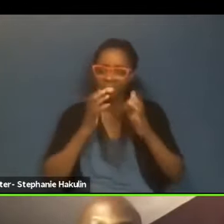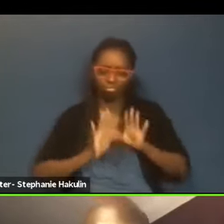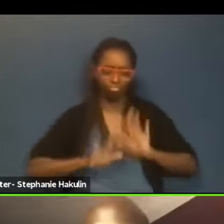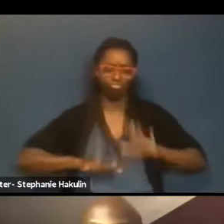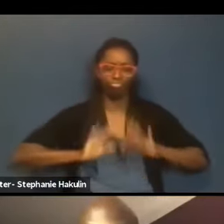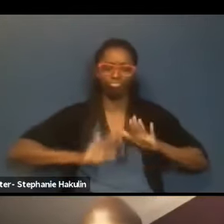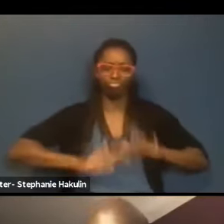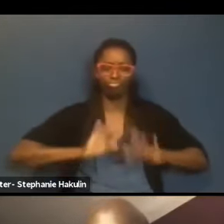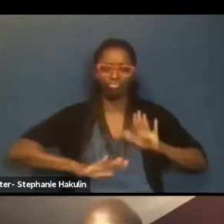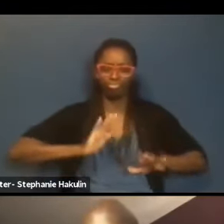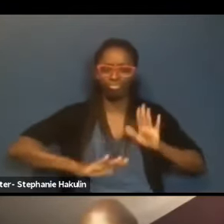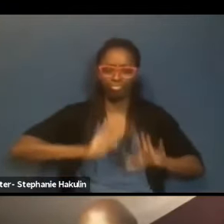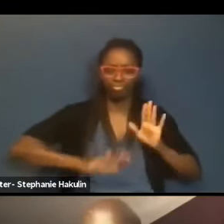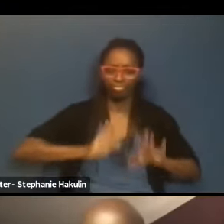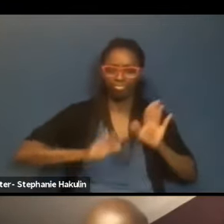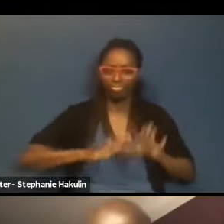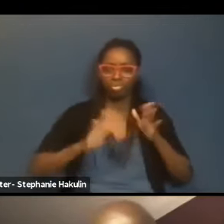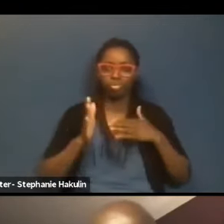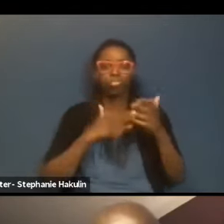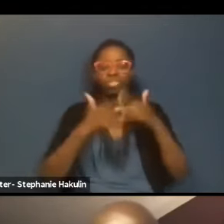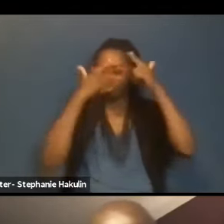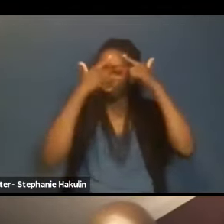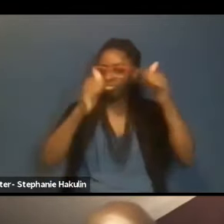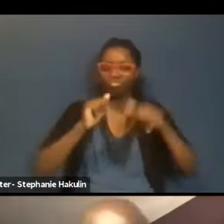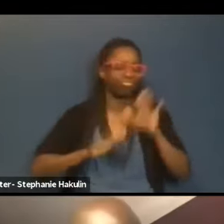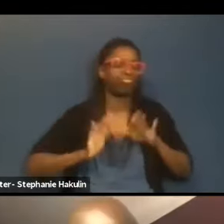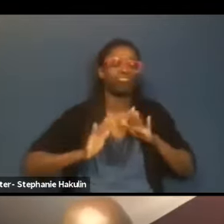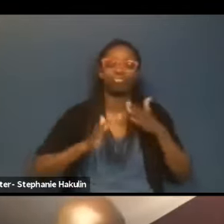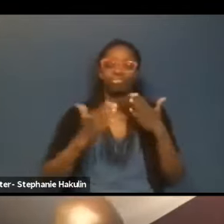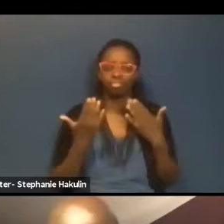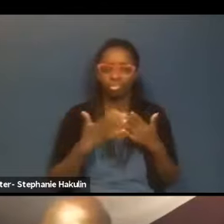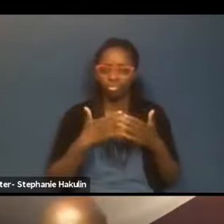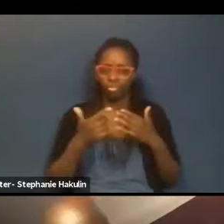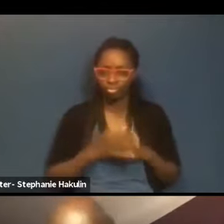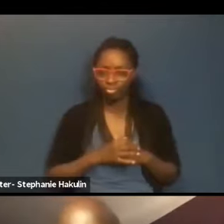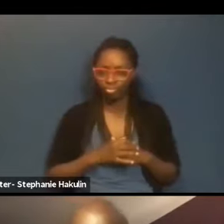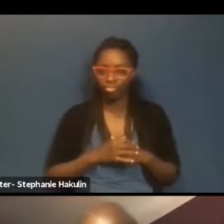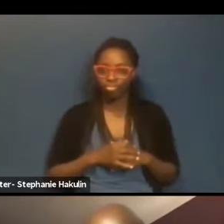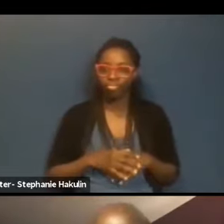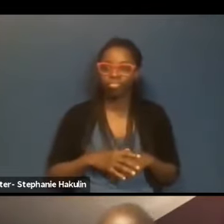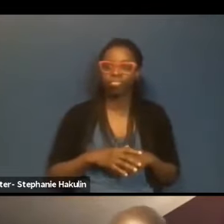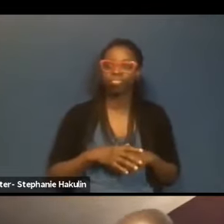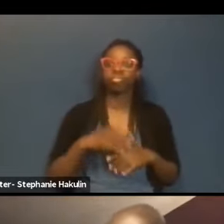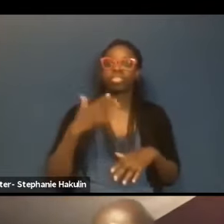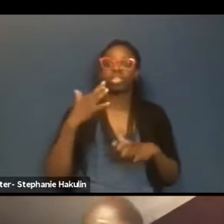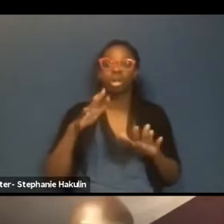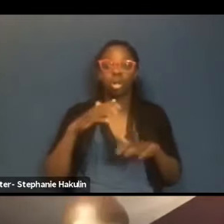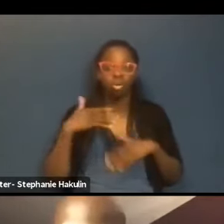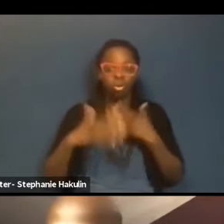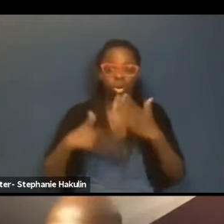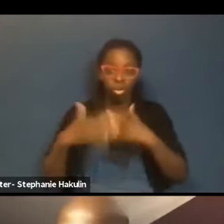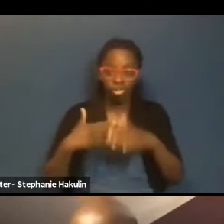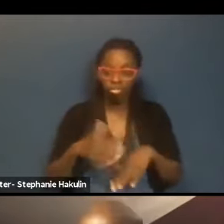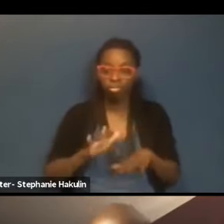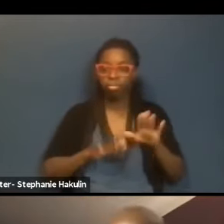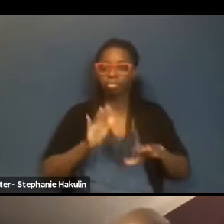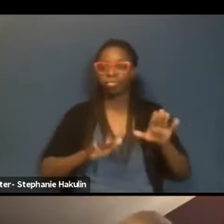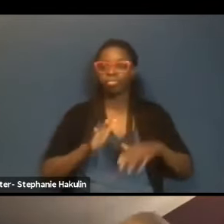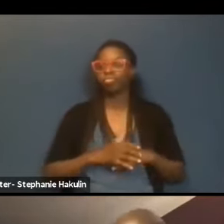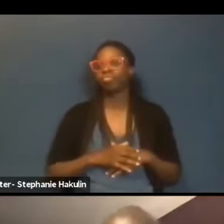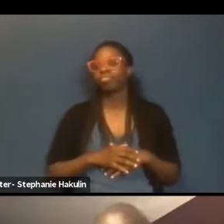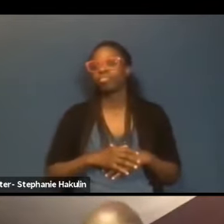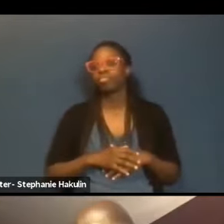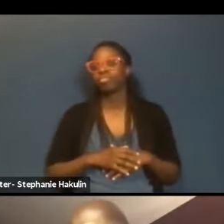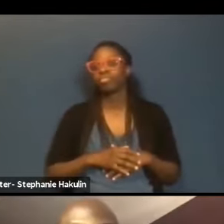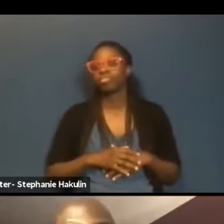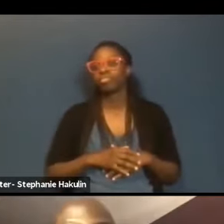drum roll, please. It's not about the points, but we do want to congratulate folks for being in this space and doing a little silly competition. So, with